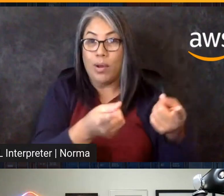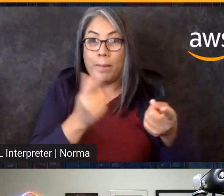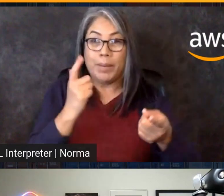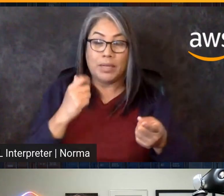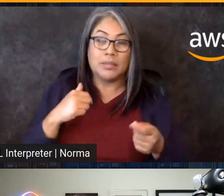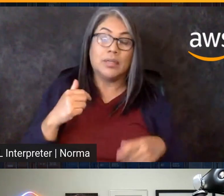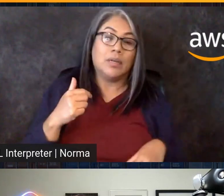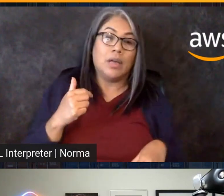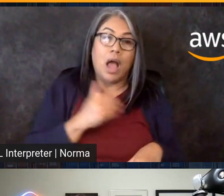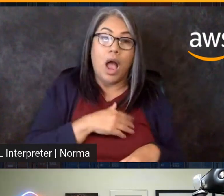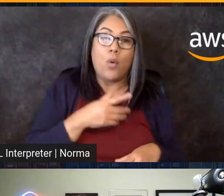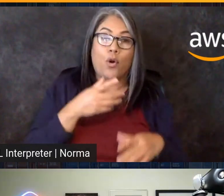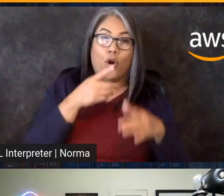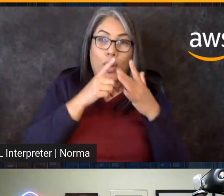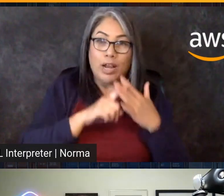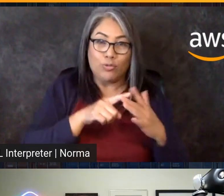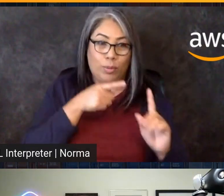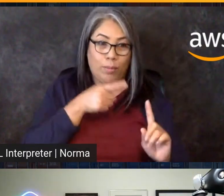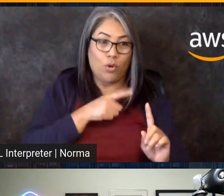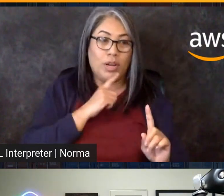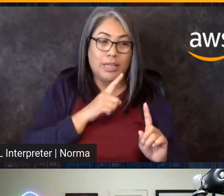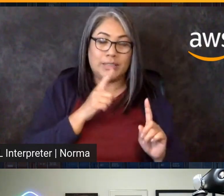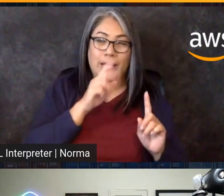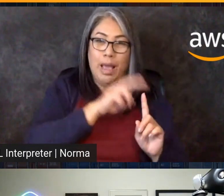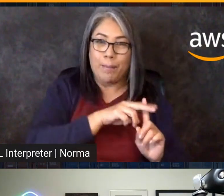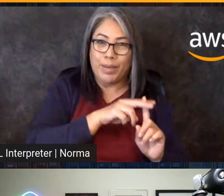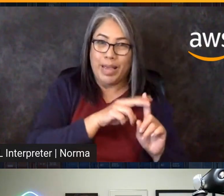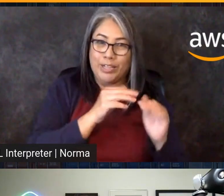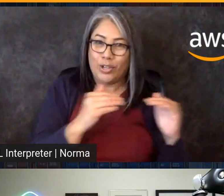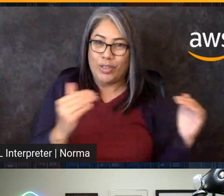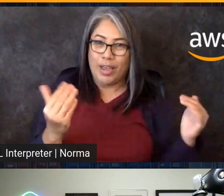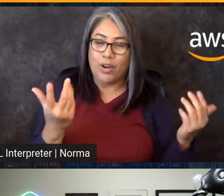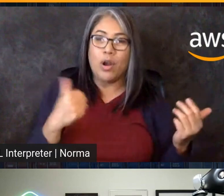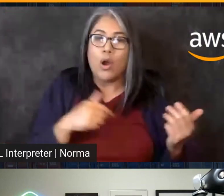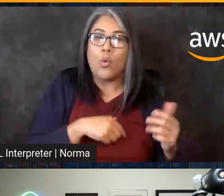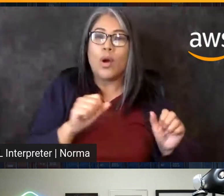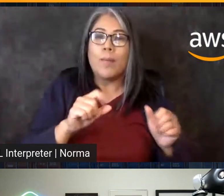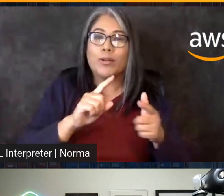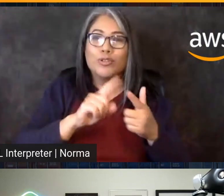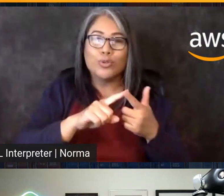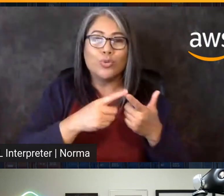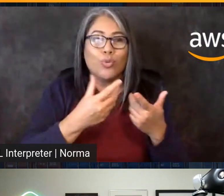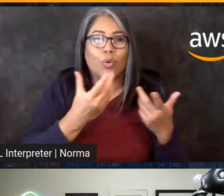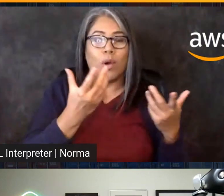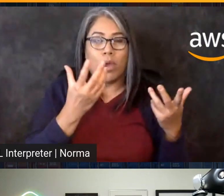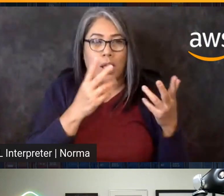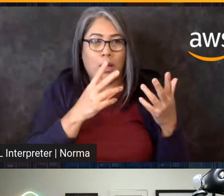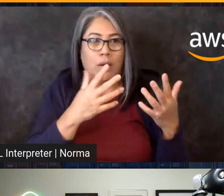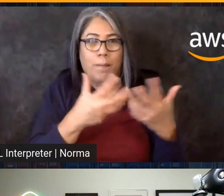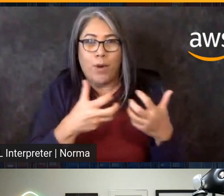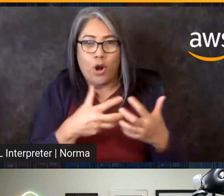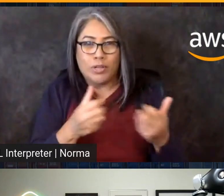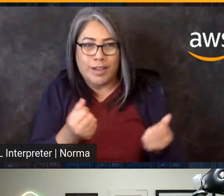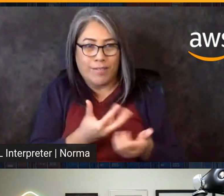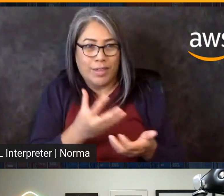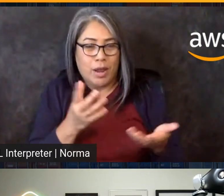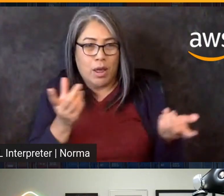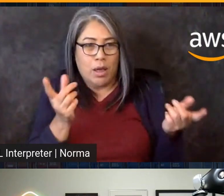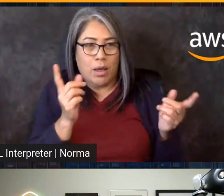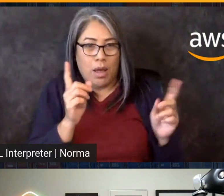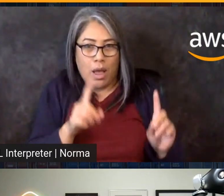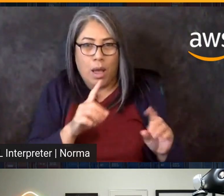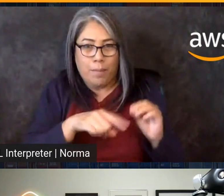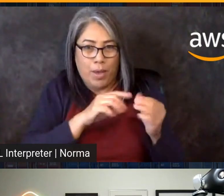entry point is the application layer, right? Like we're able to like parse everything about what's happening at that traffic right at the kernel layer and then